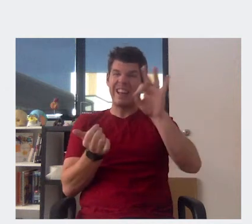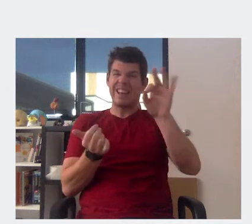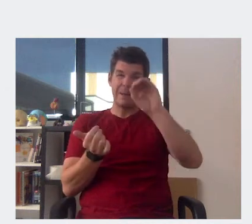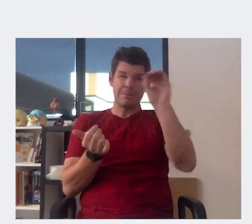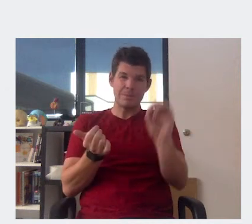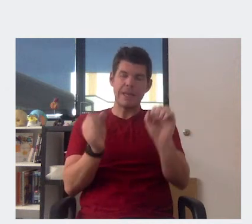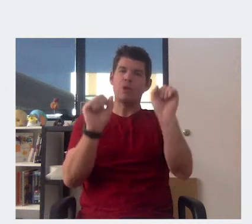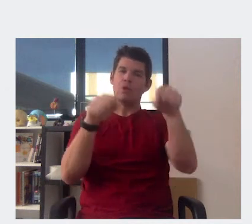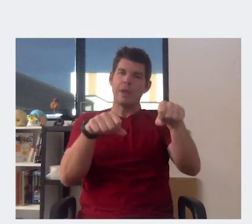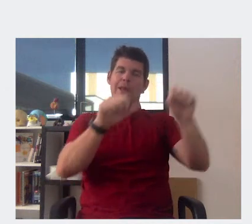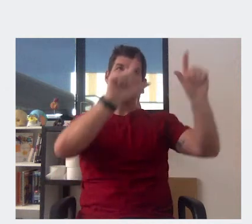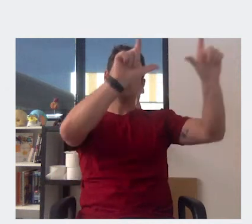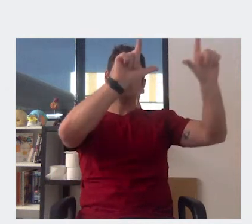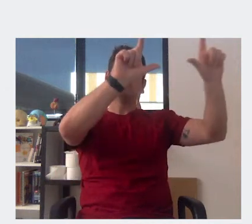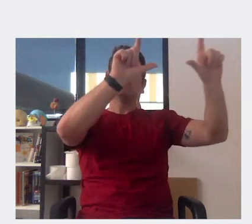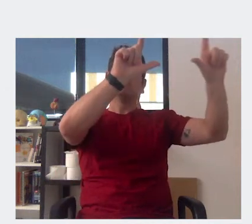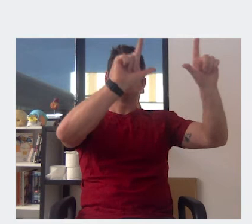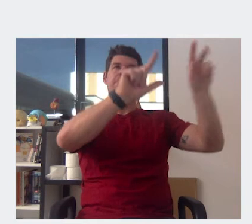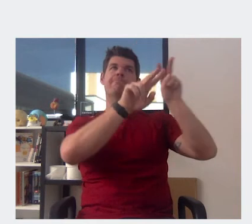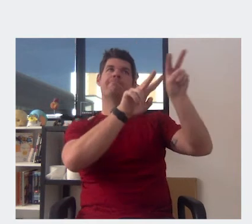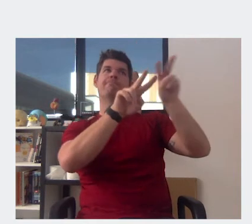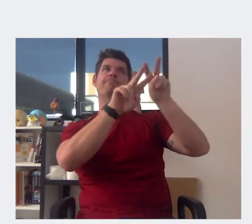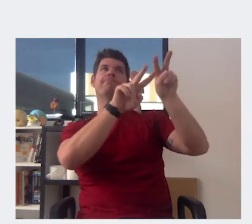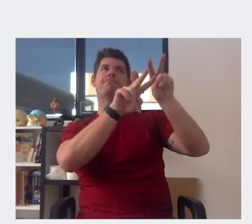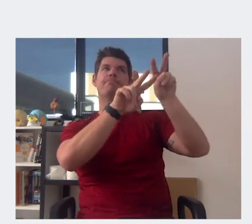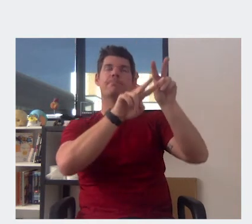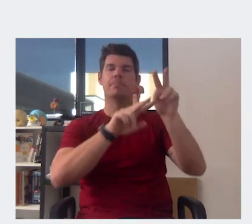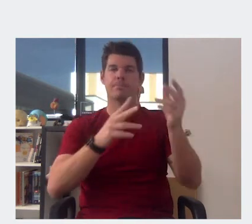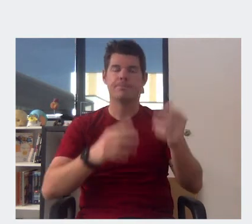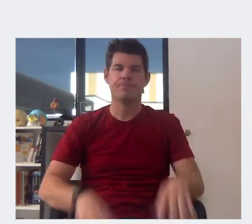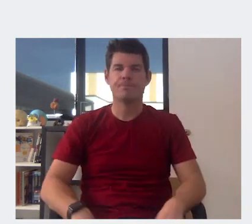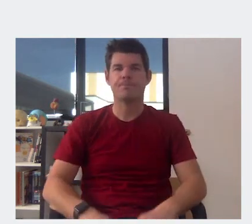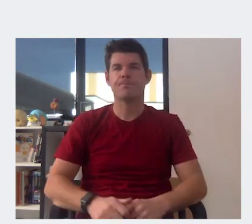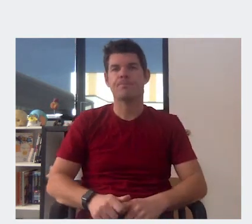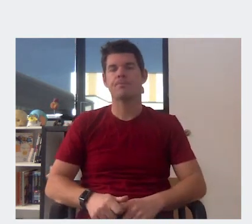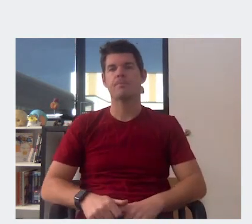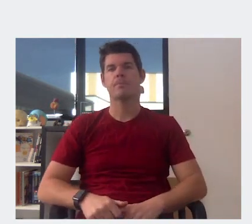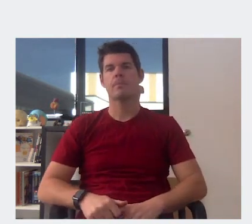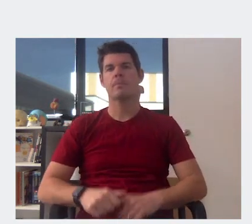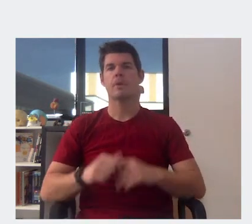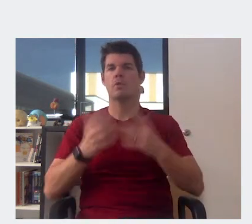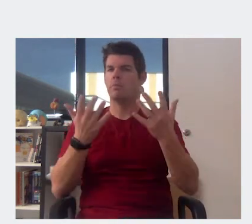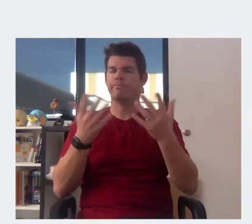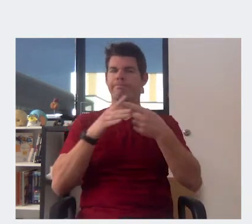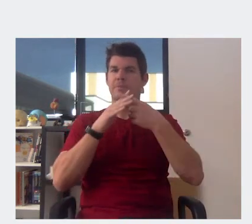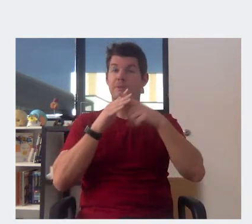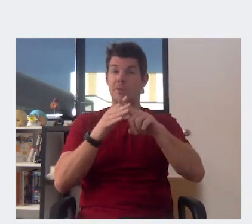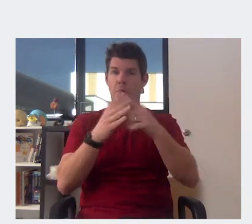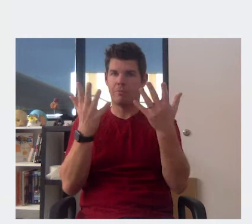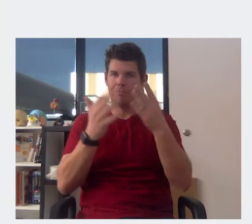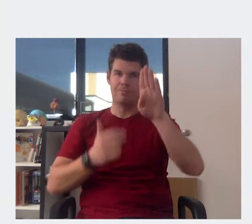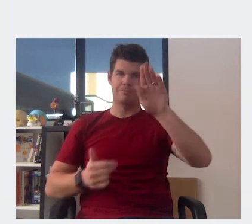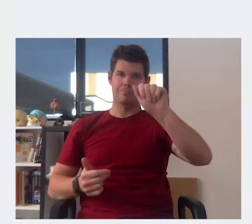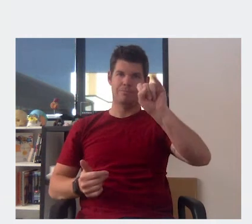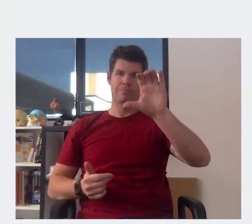of our code right over here on the screen. All right. So I want to start with the most basic. It's called